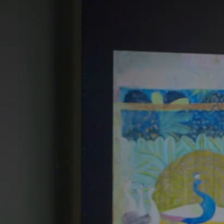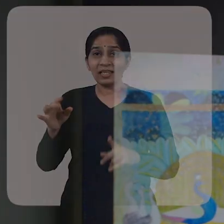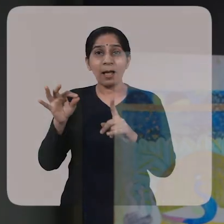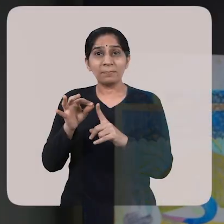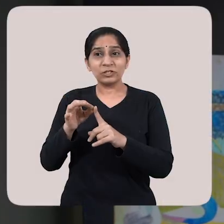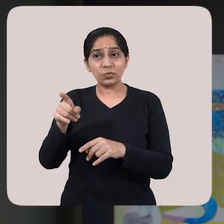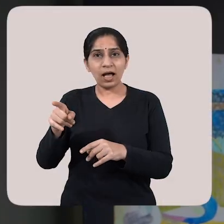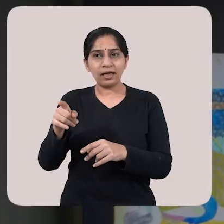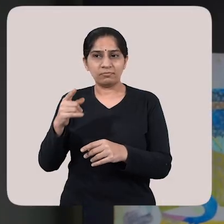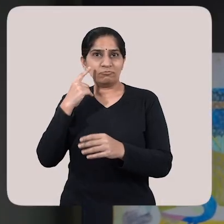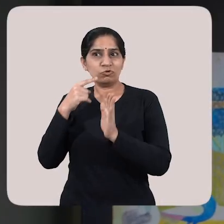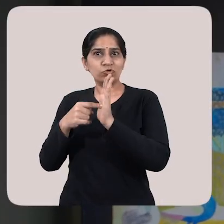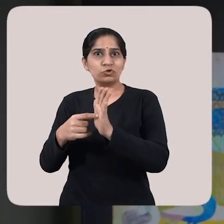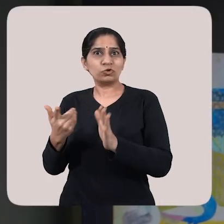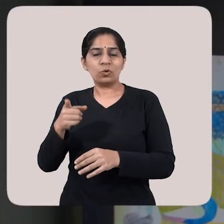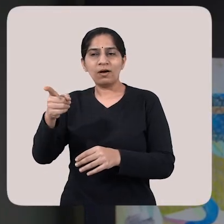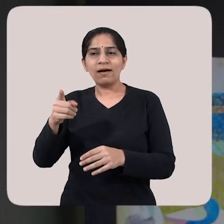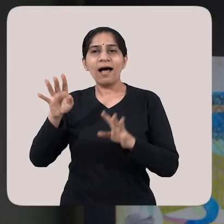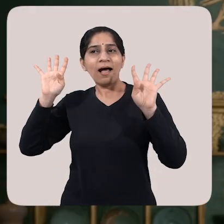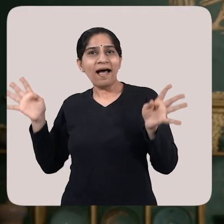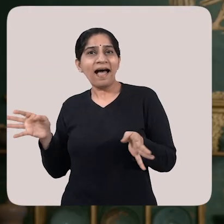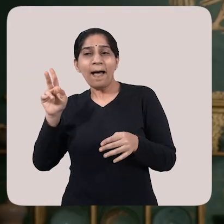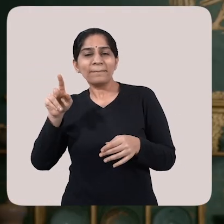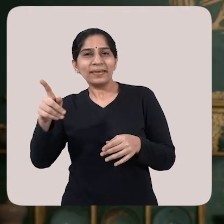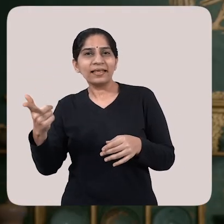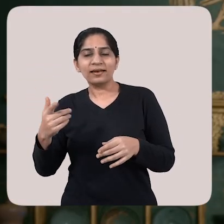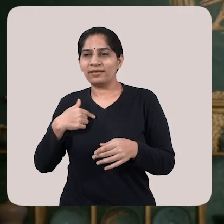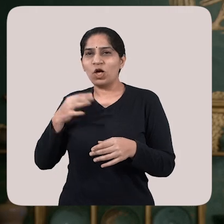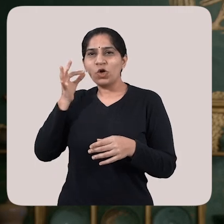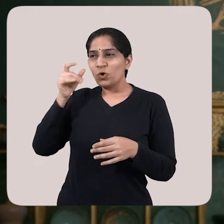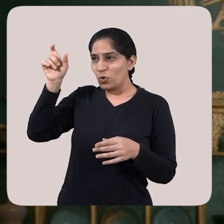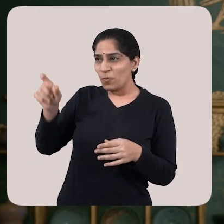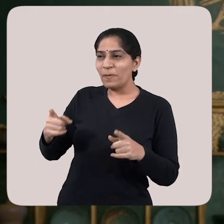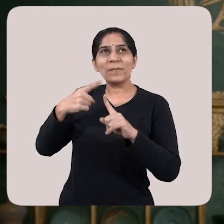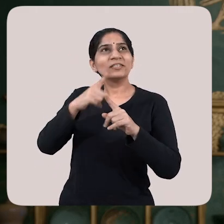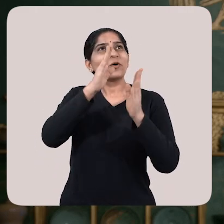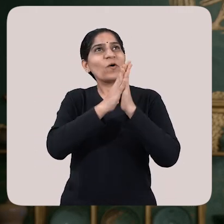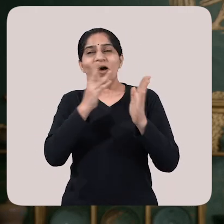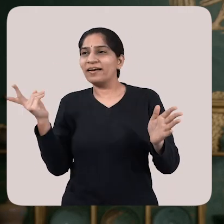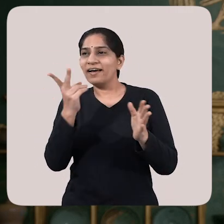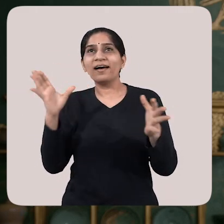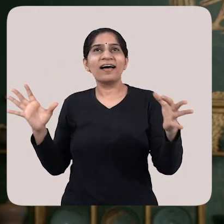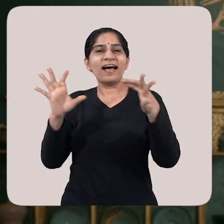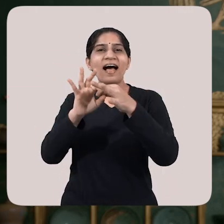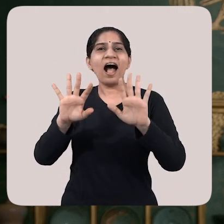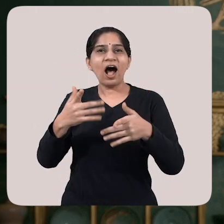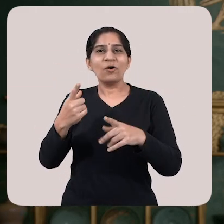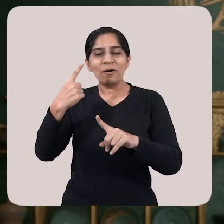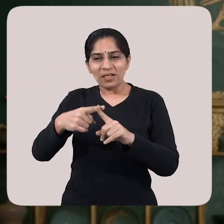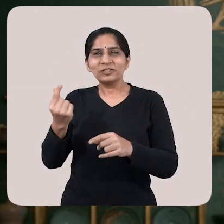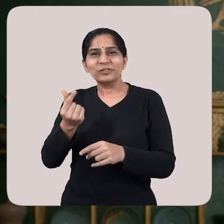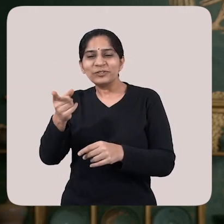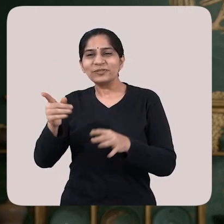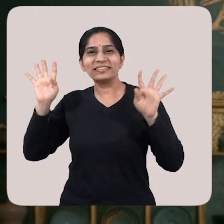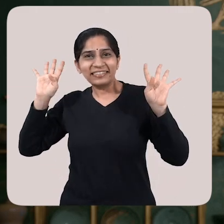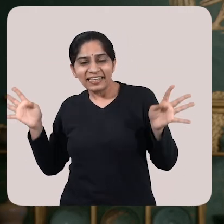The Pichwai employs peacocks to celebrate the connections between the human and the divine, fostering unity among